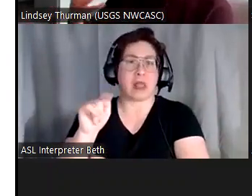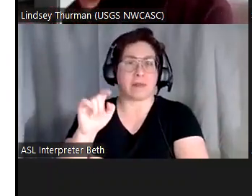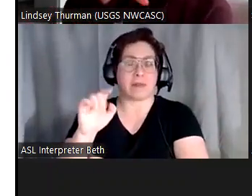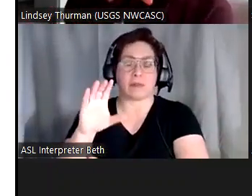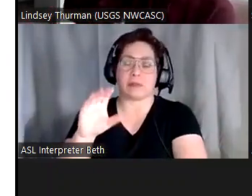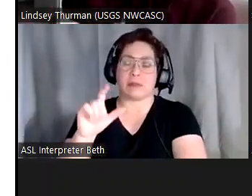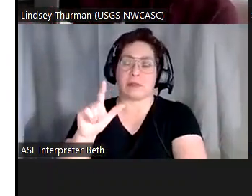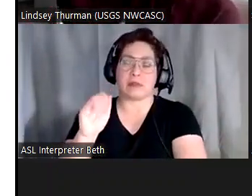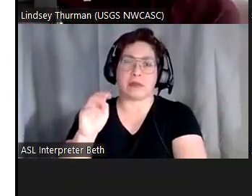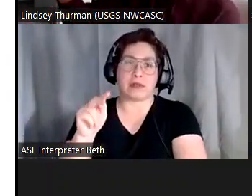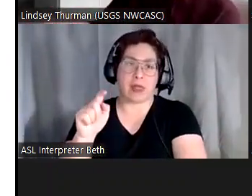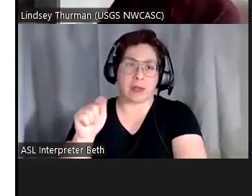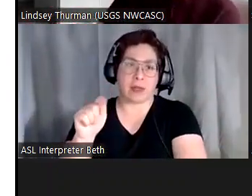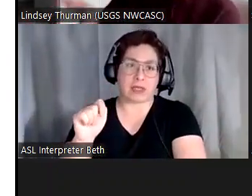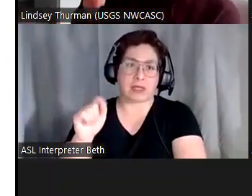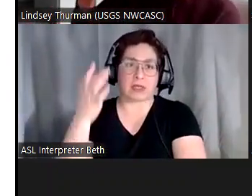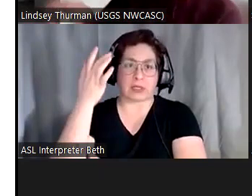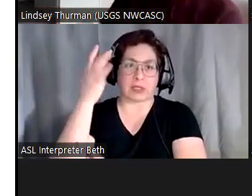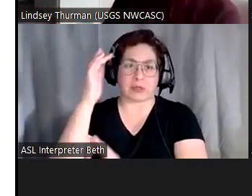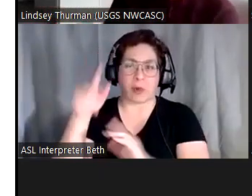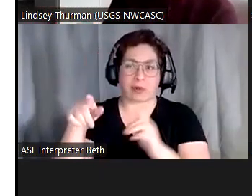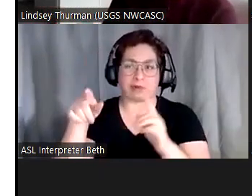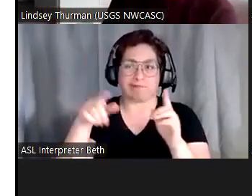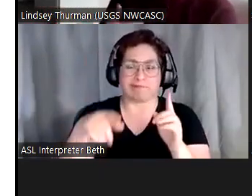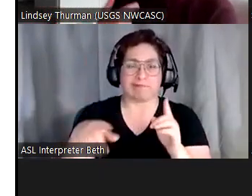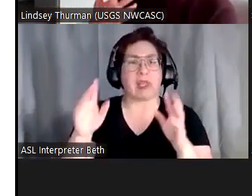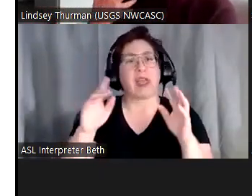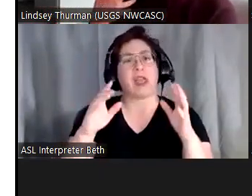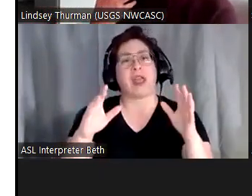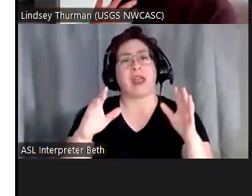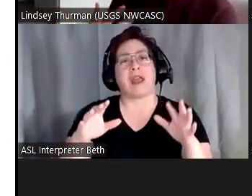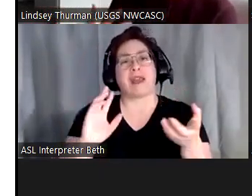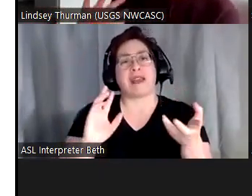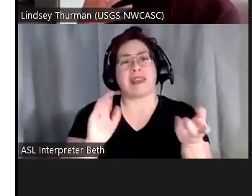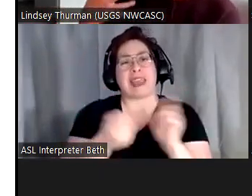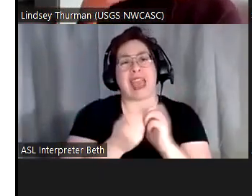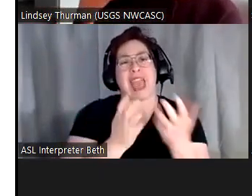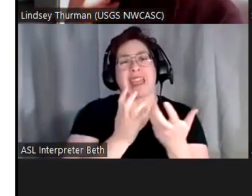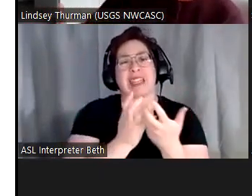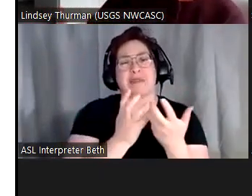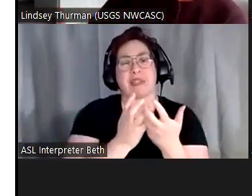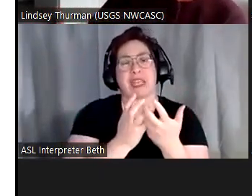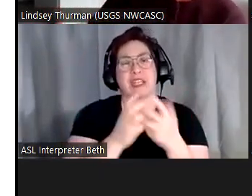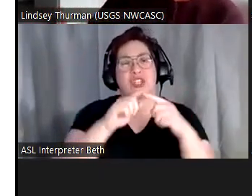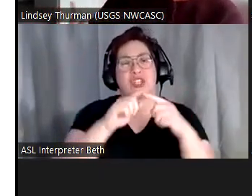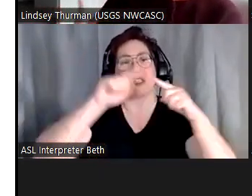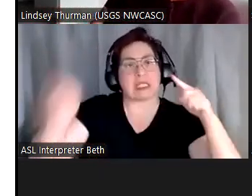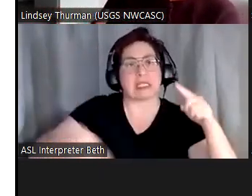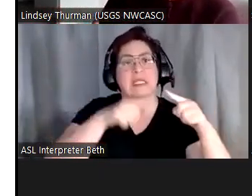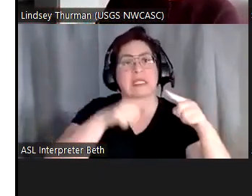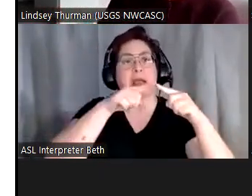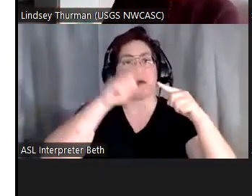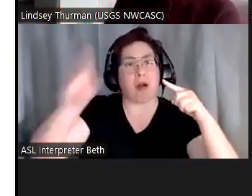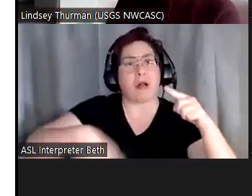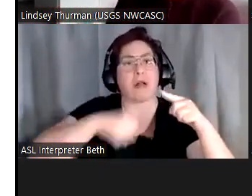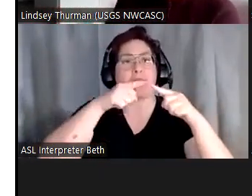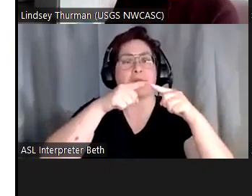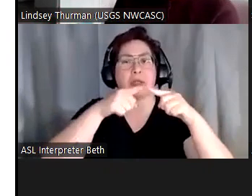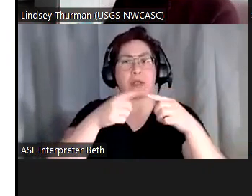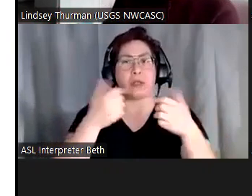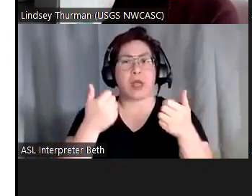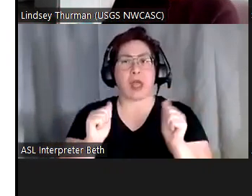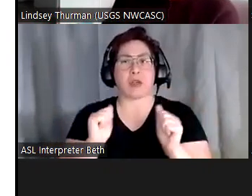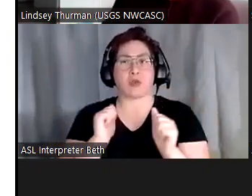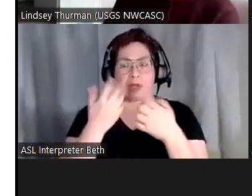is the cycle, the adaptation cycle. And I've tried to integrate the adaptive capacity stuff as best as